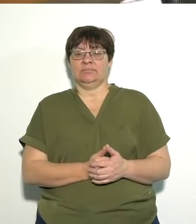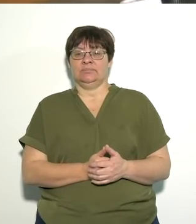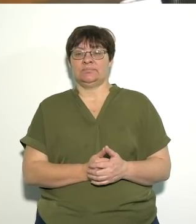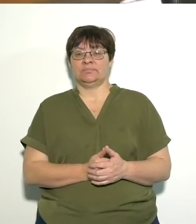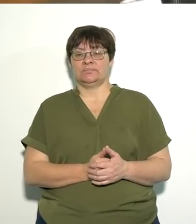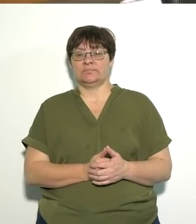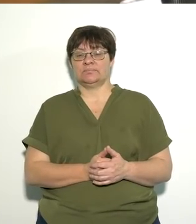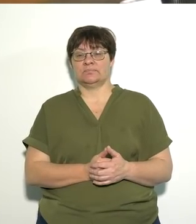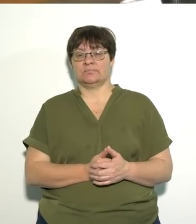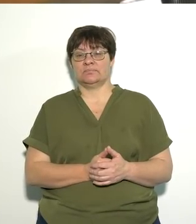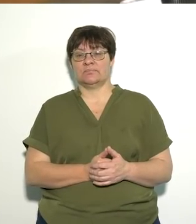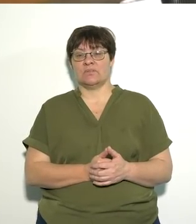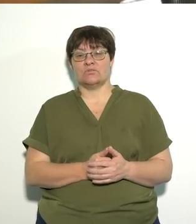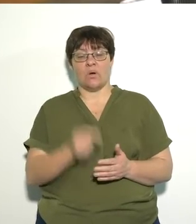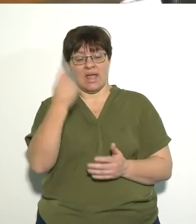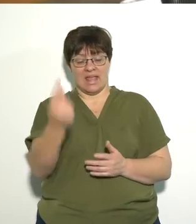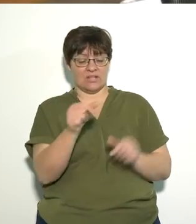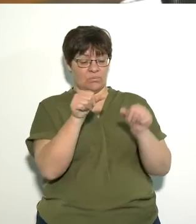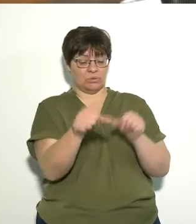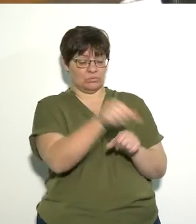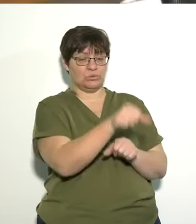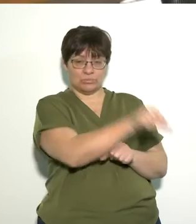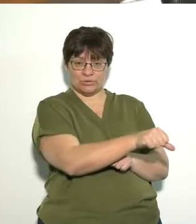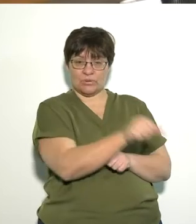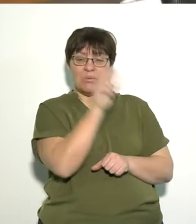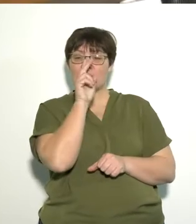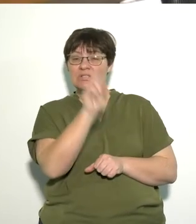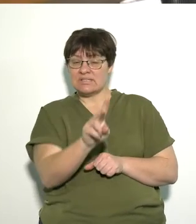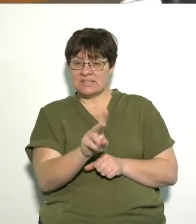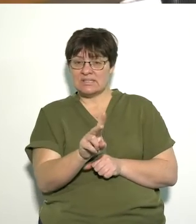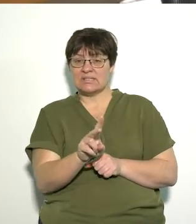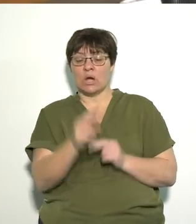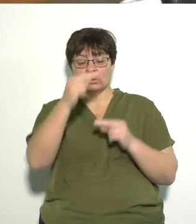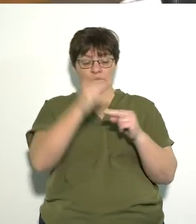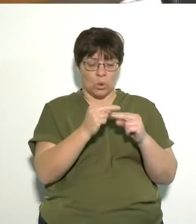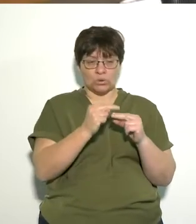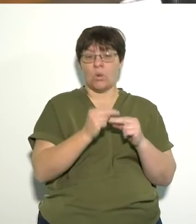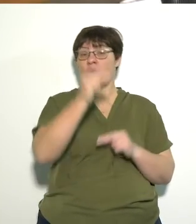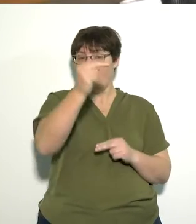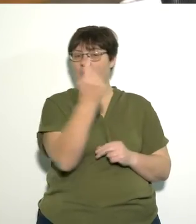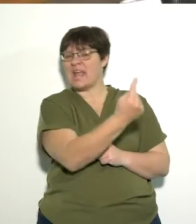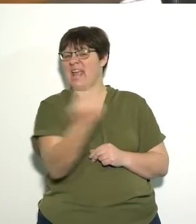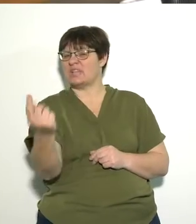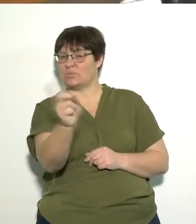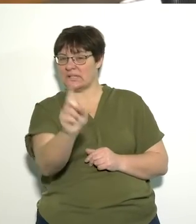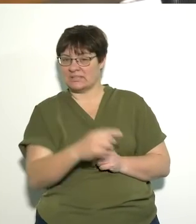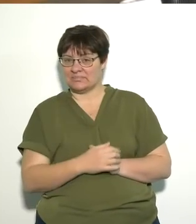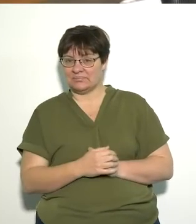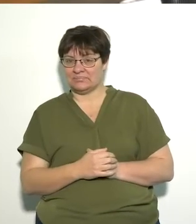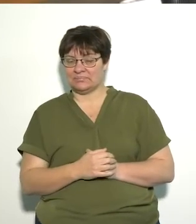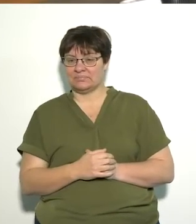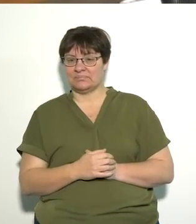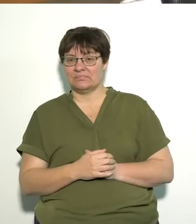I'm going to put little post-it notes underneath each one so that you can see just how long or short each item